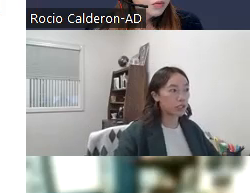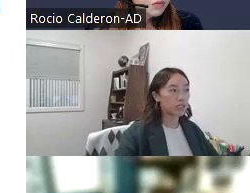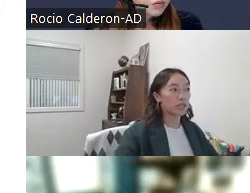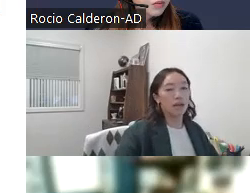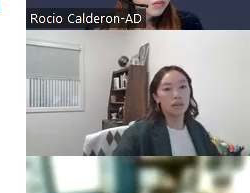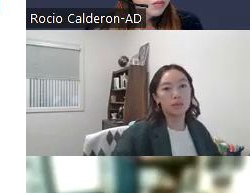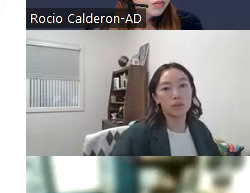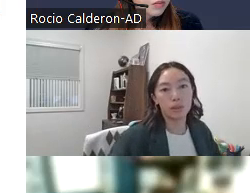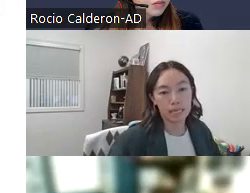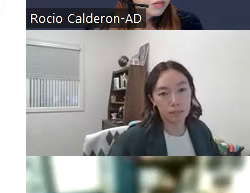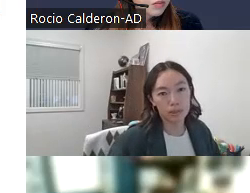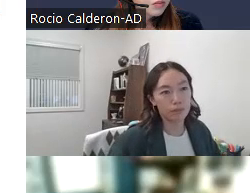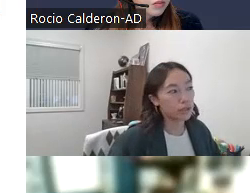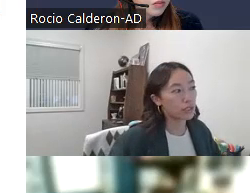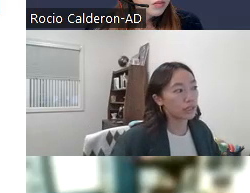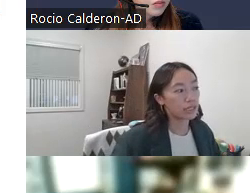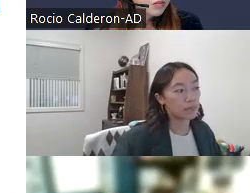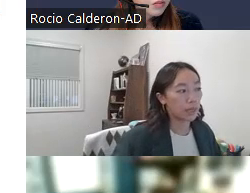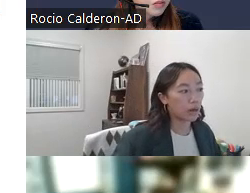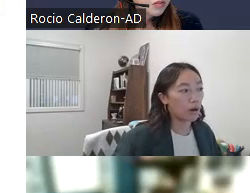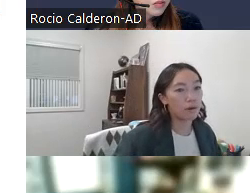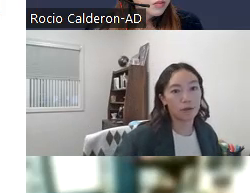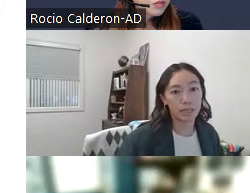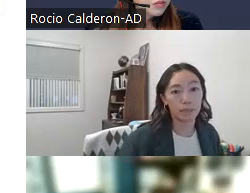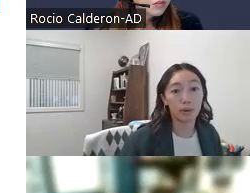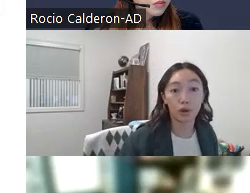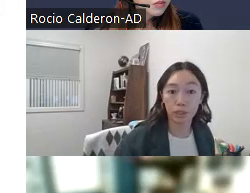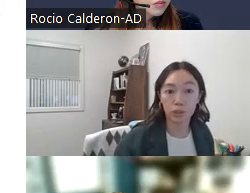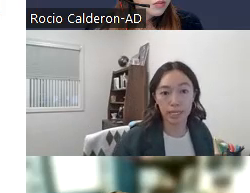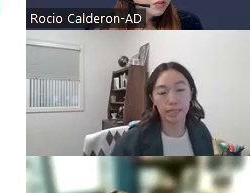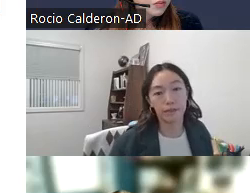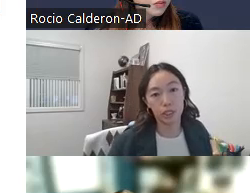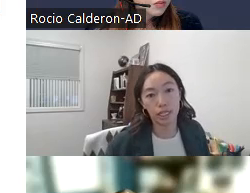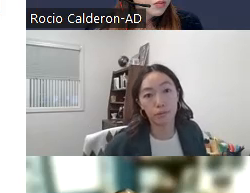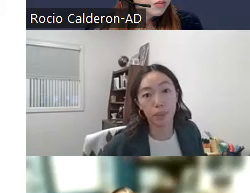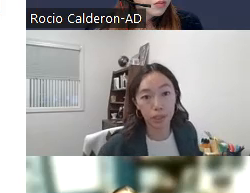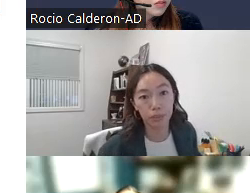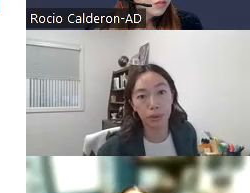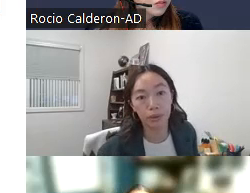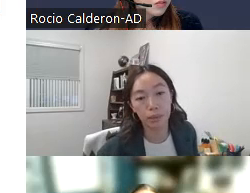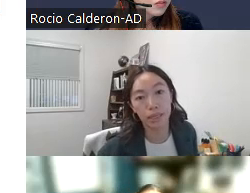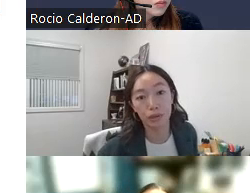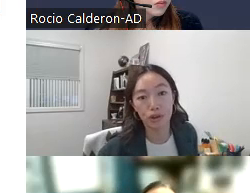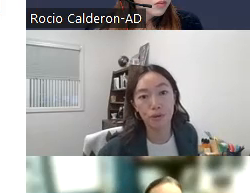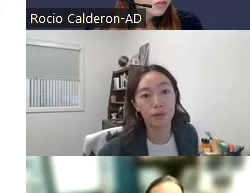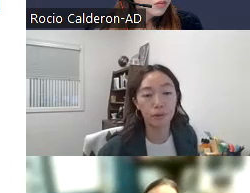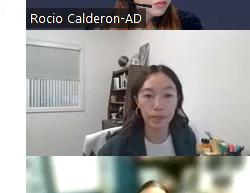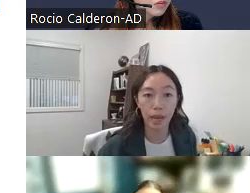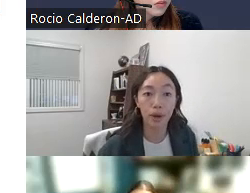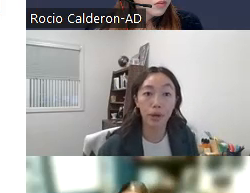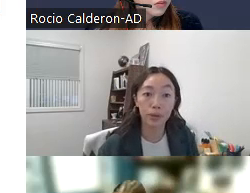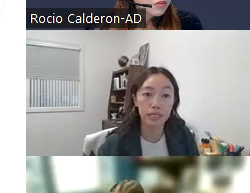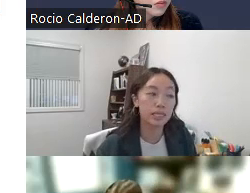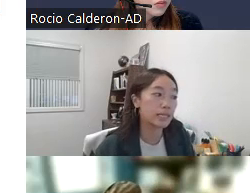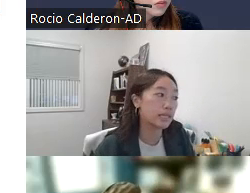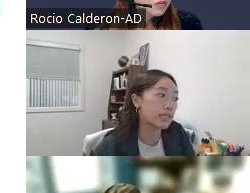school measures. So some examples of measures in this bucket are, for example, our urban greening and vegetative barrier program that I know are really